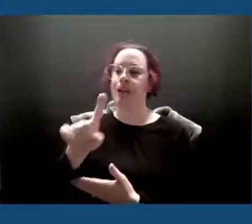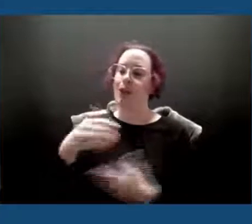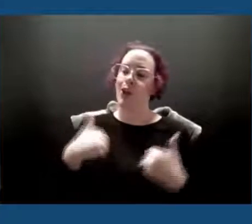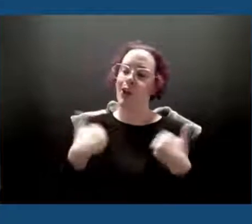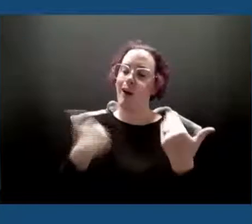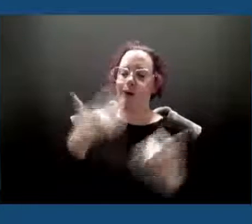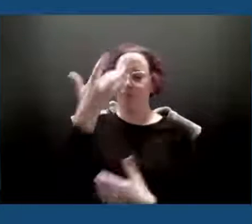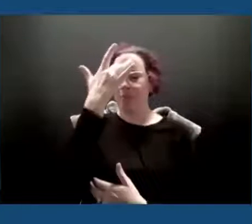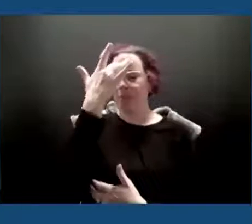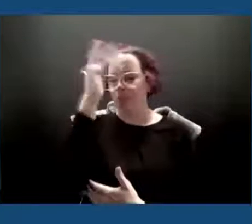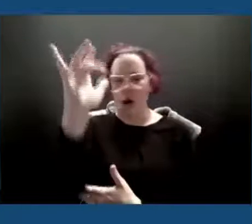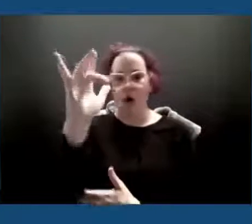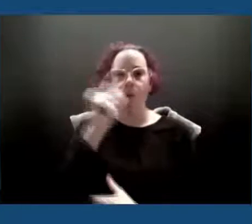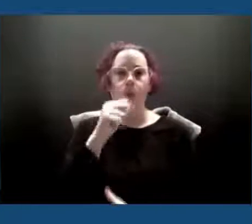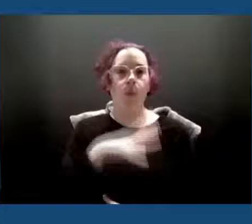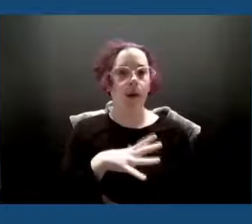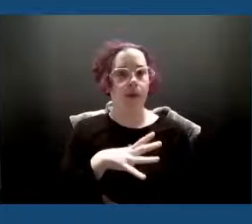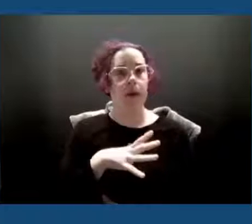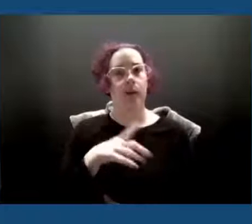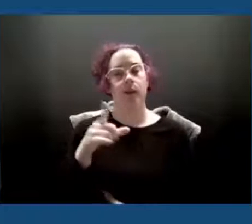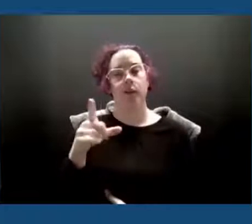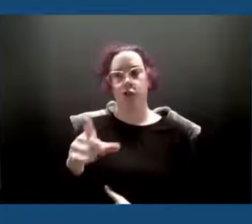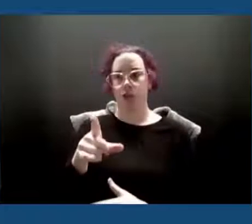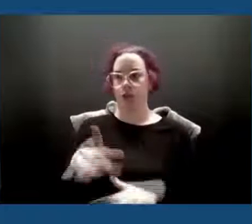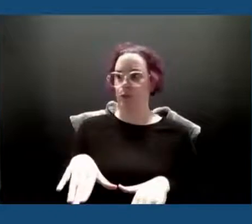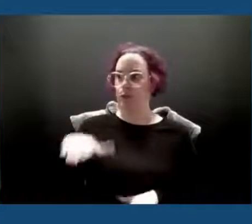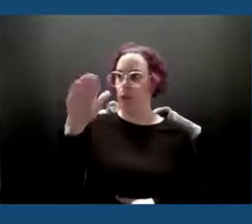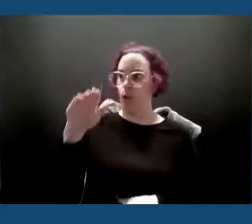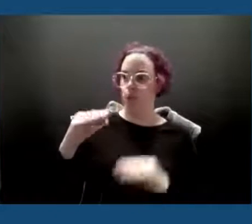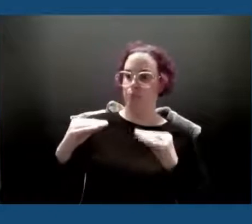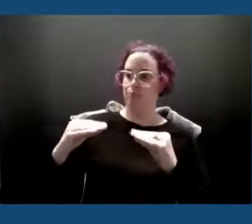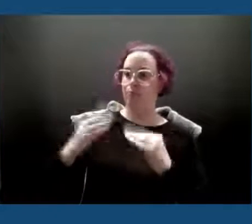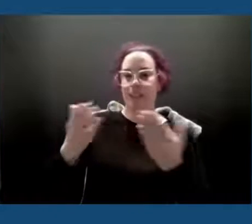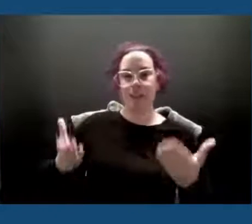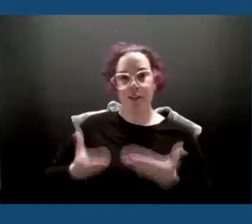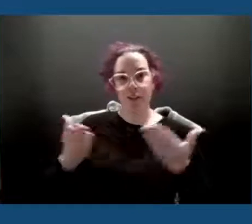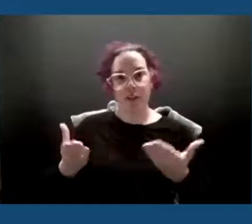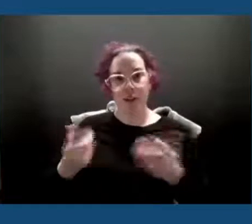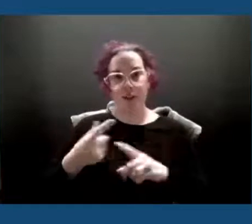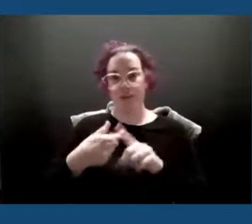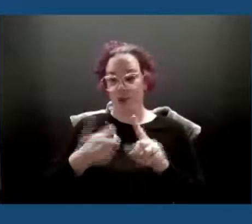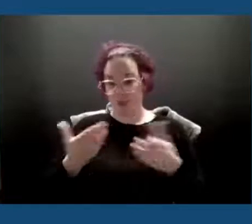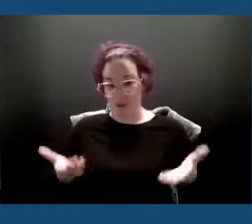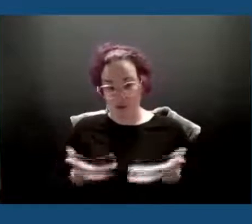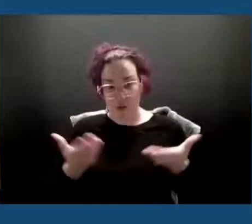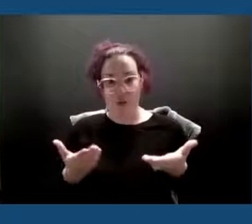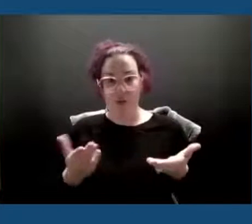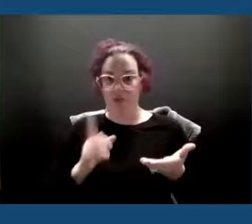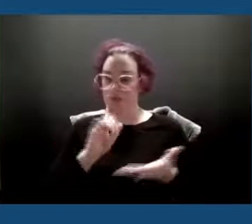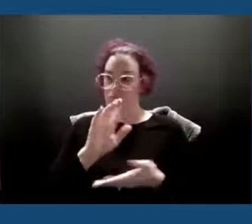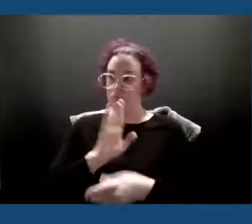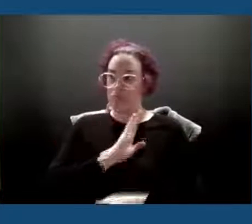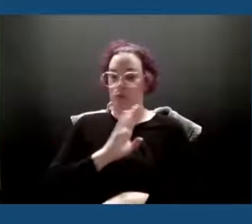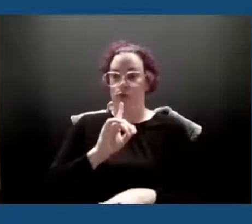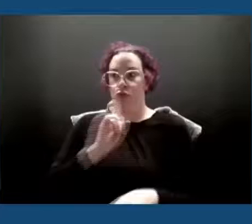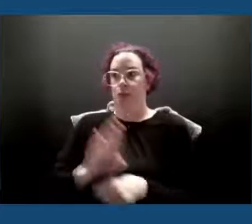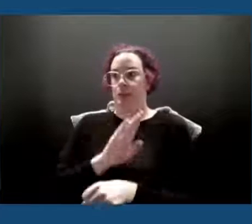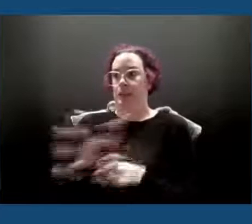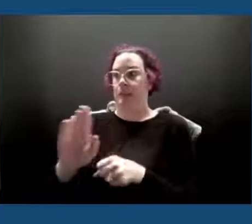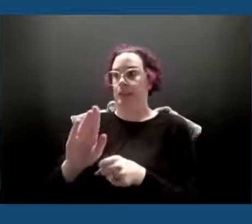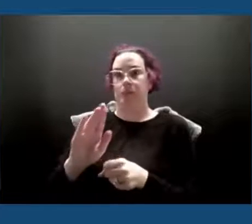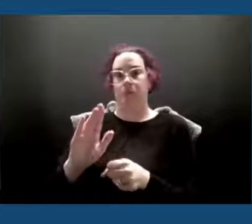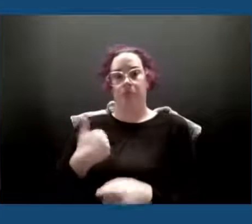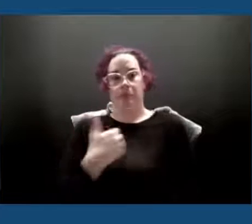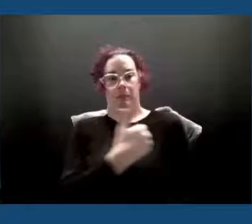who was educated in this community. She's from here, she's one of us, and her life was cut so tragically